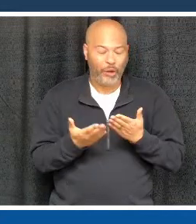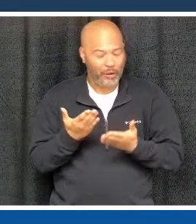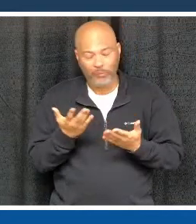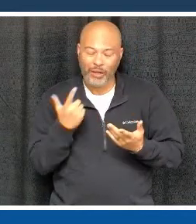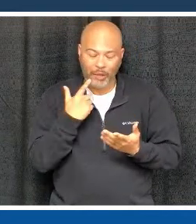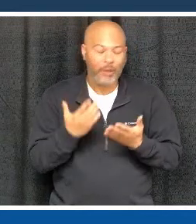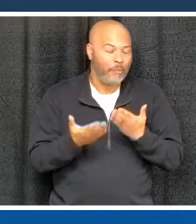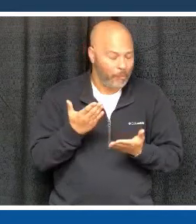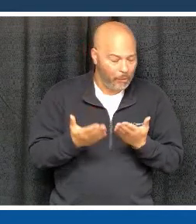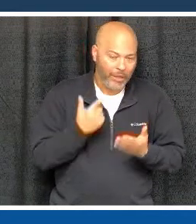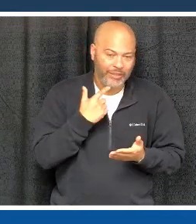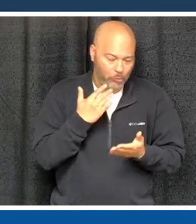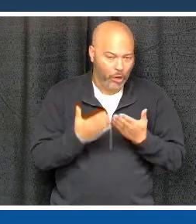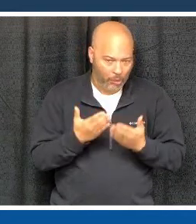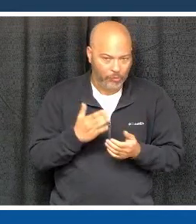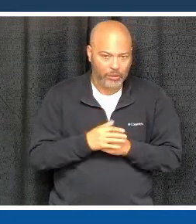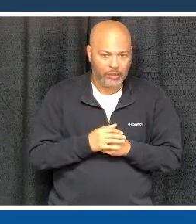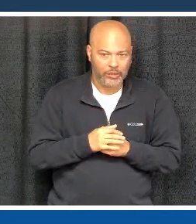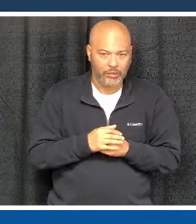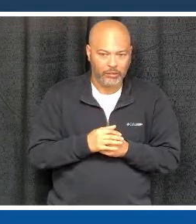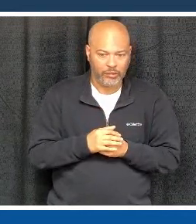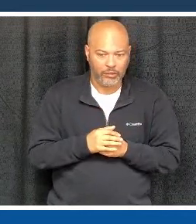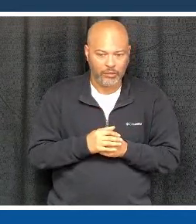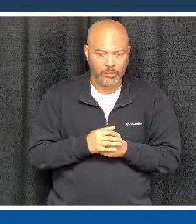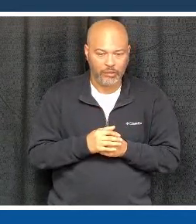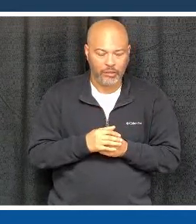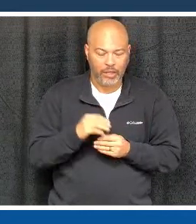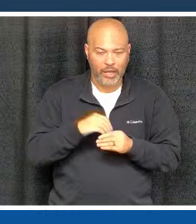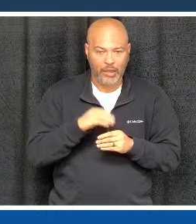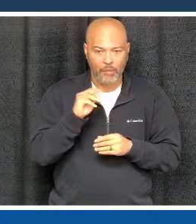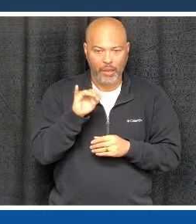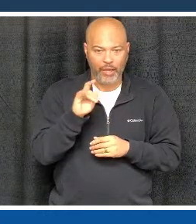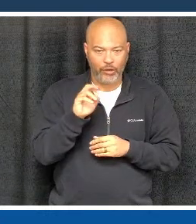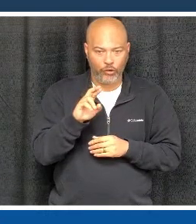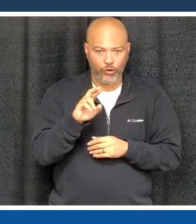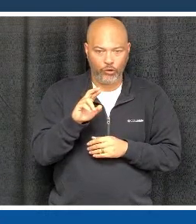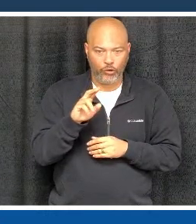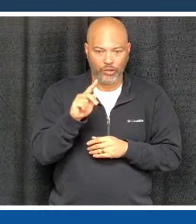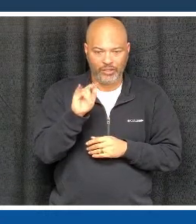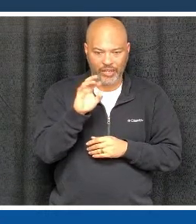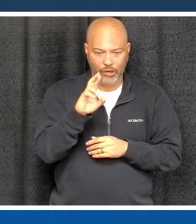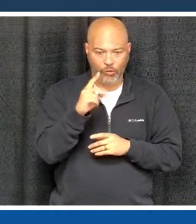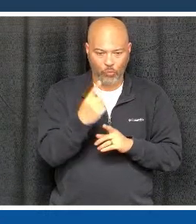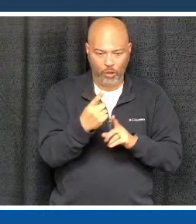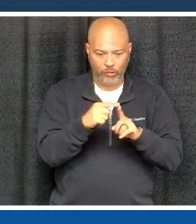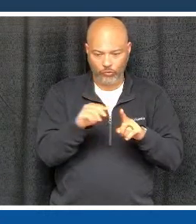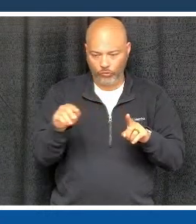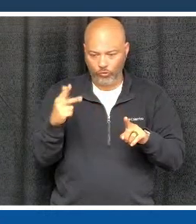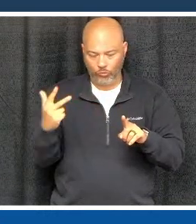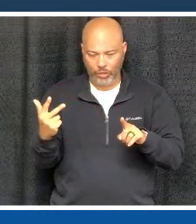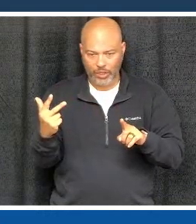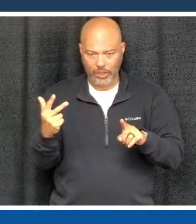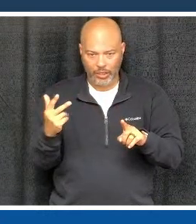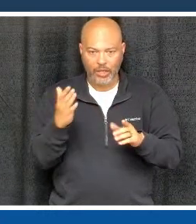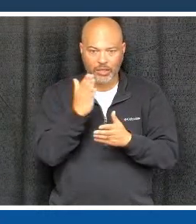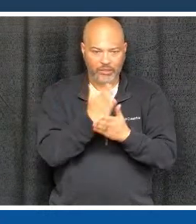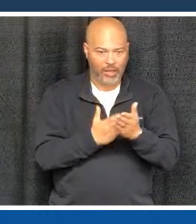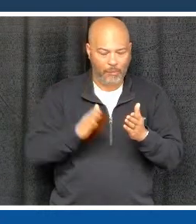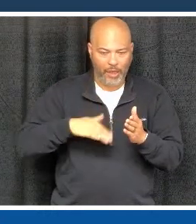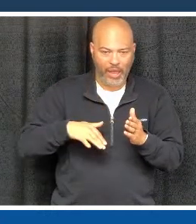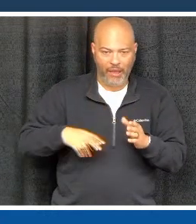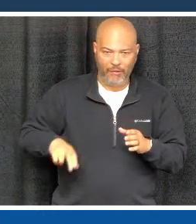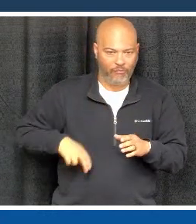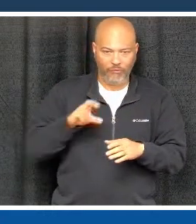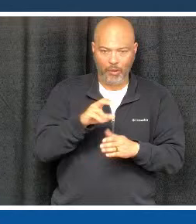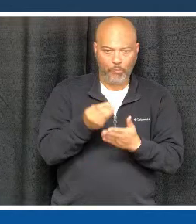about that? Okay. There are, in the mayor's 2020 plan, there are tier 1 through 3 projects. Some of those projects are as yet unfunded.